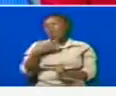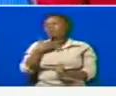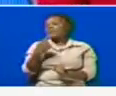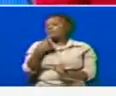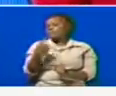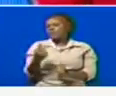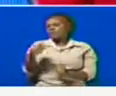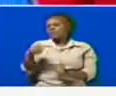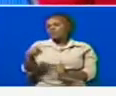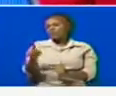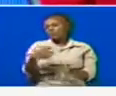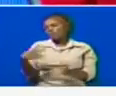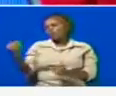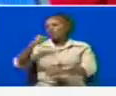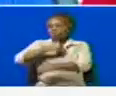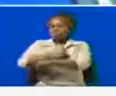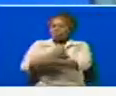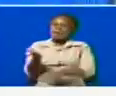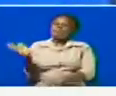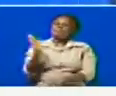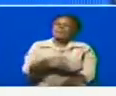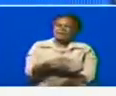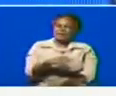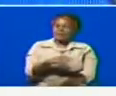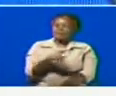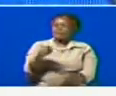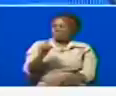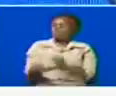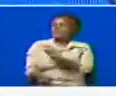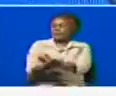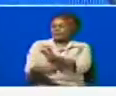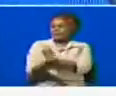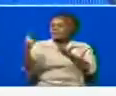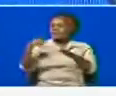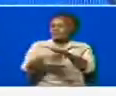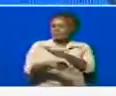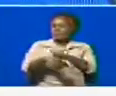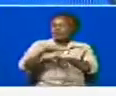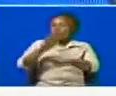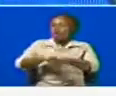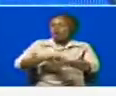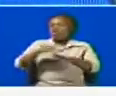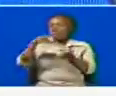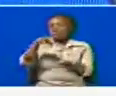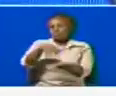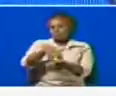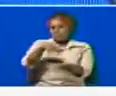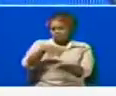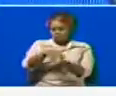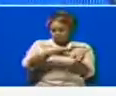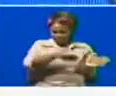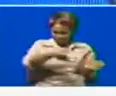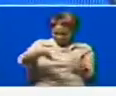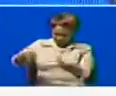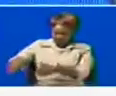kusema umeenda shule. Tutaweza kurejea kwako Rita ili uendelee kutueleza zaidi kuhusiana na jinsi hali itakavyokuwa. Na